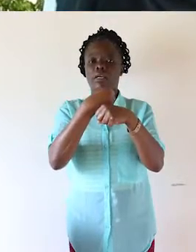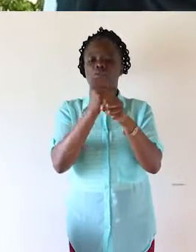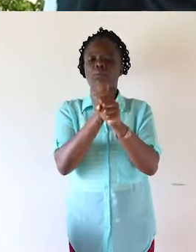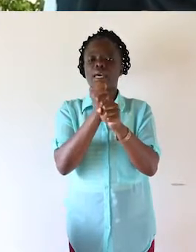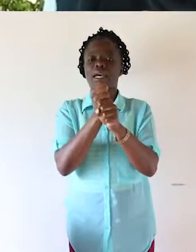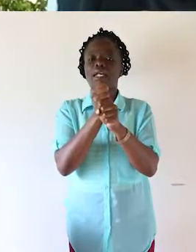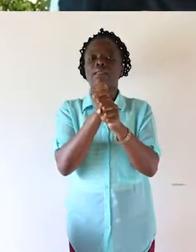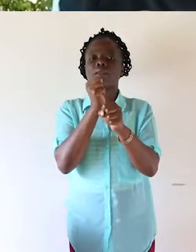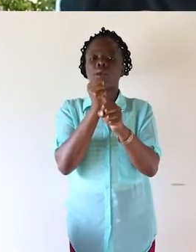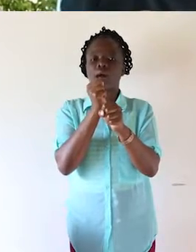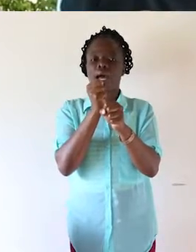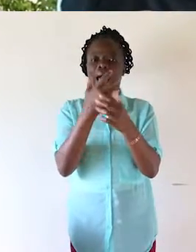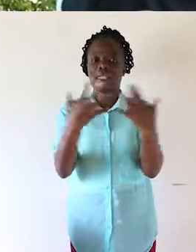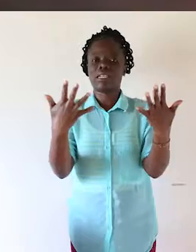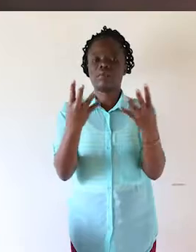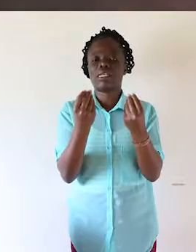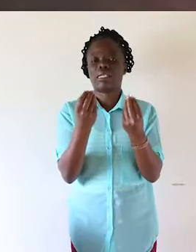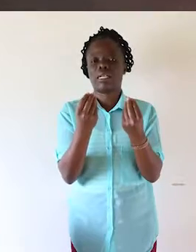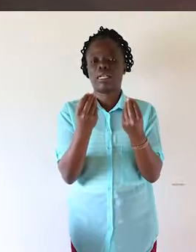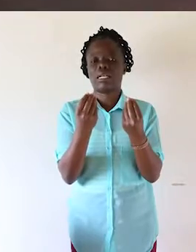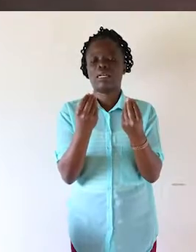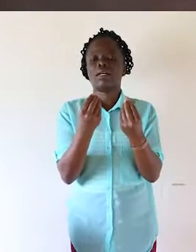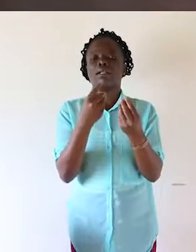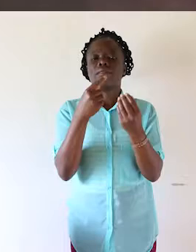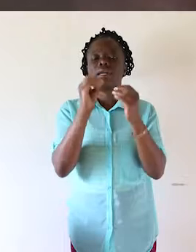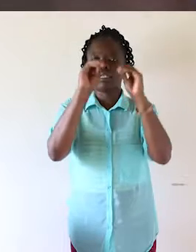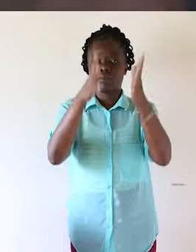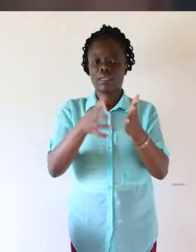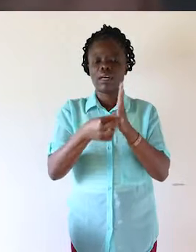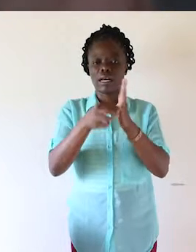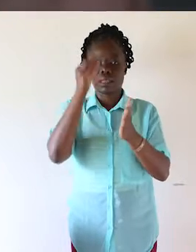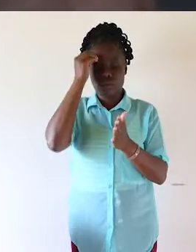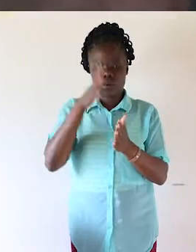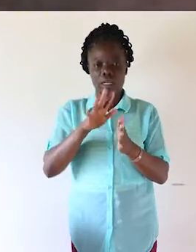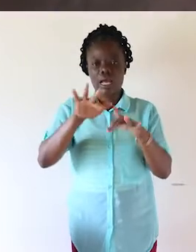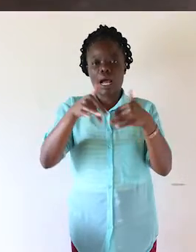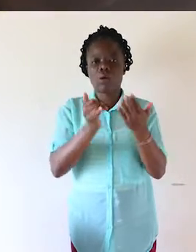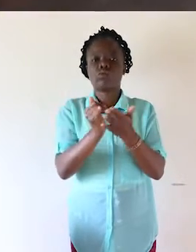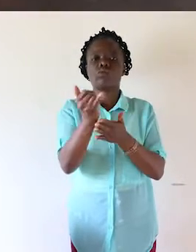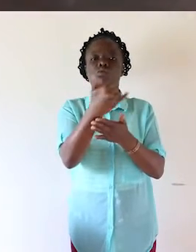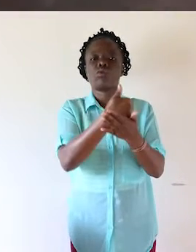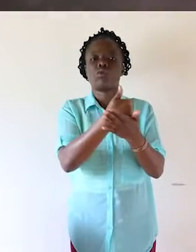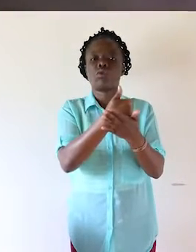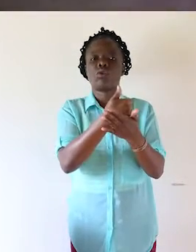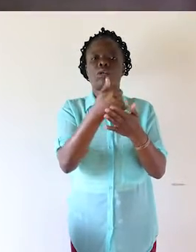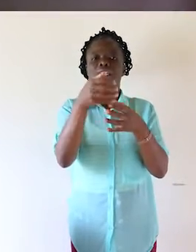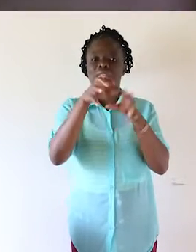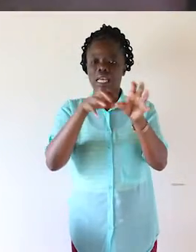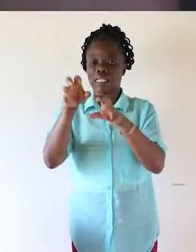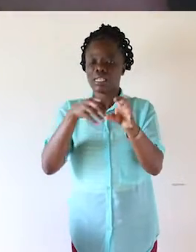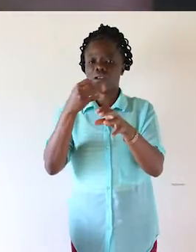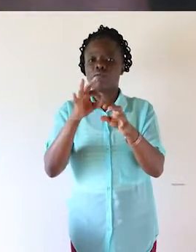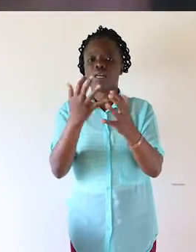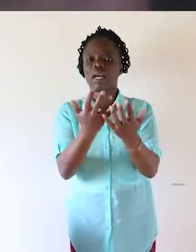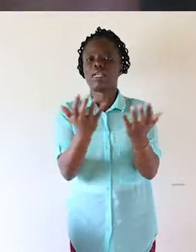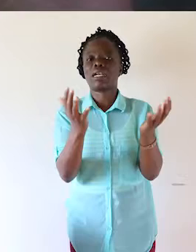the items easily. The intervener guides the learner how to draw sketches of the